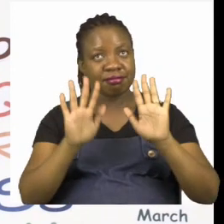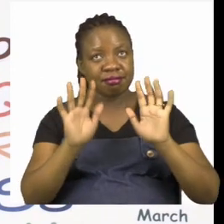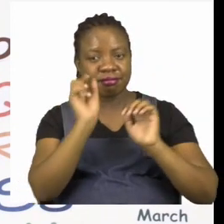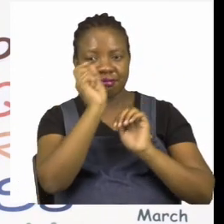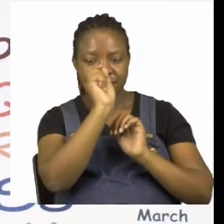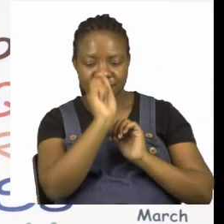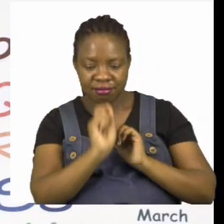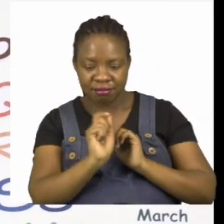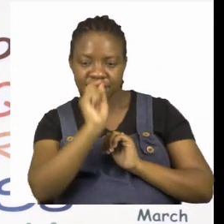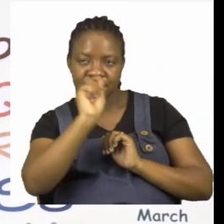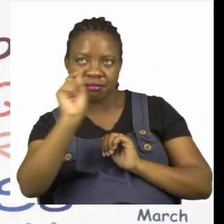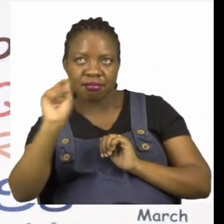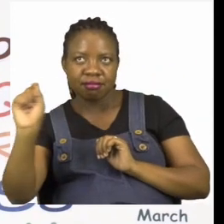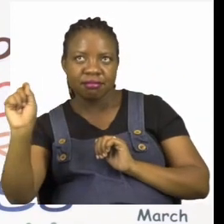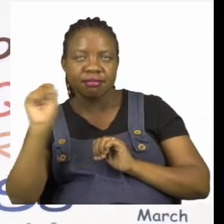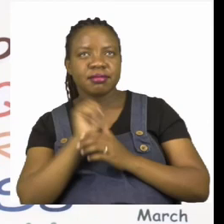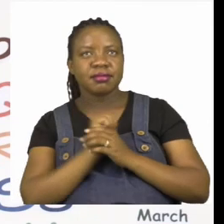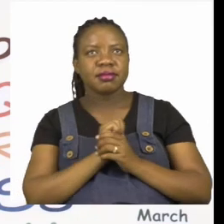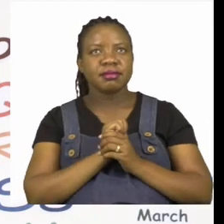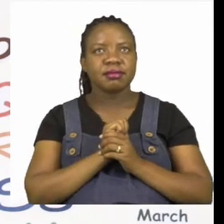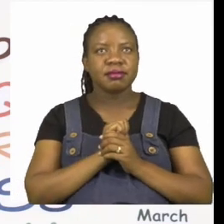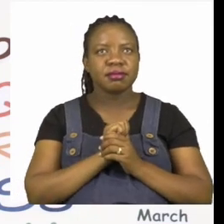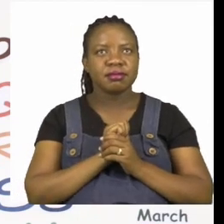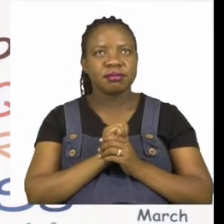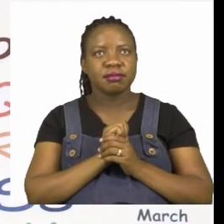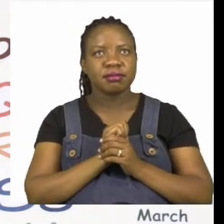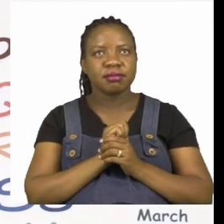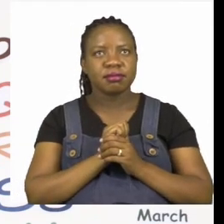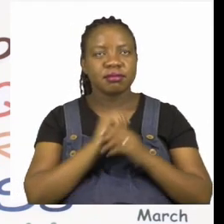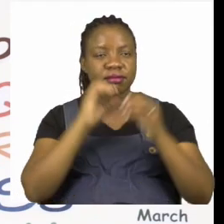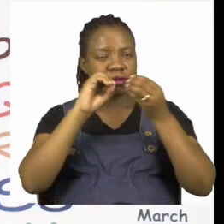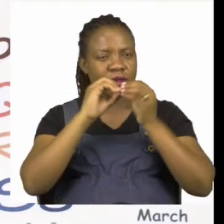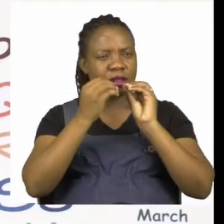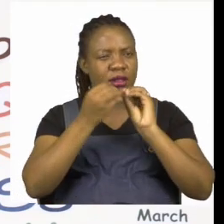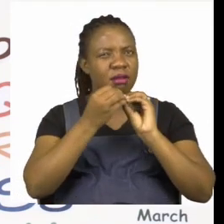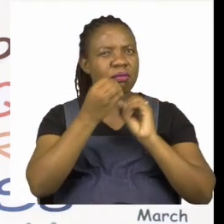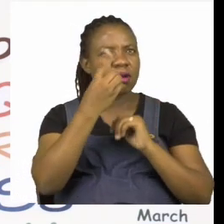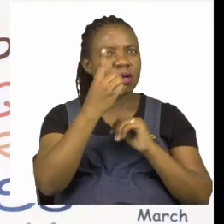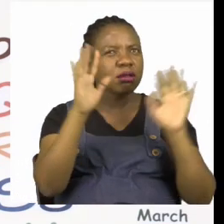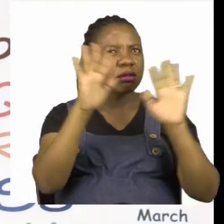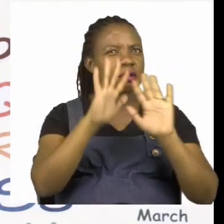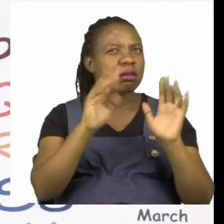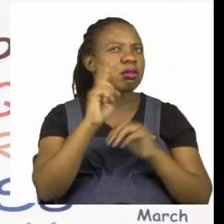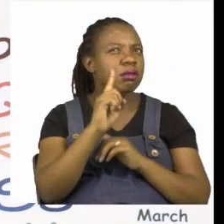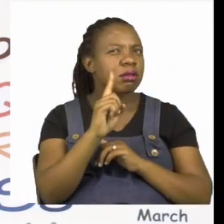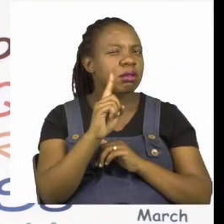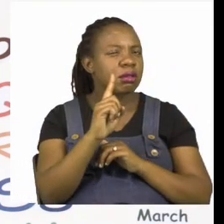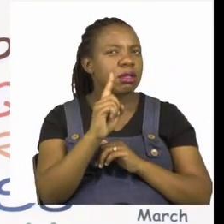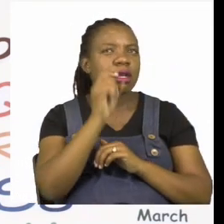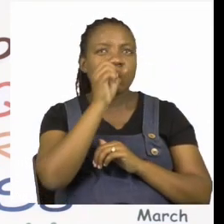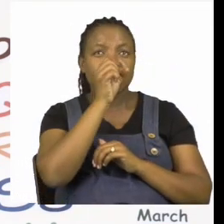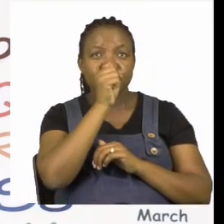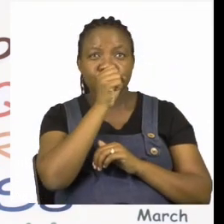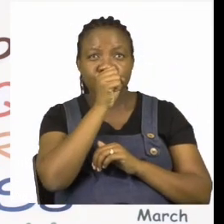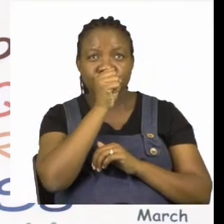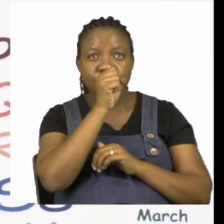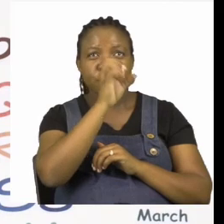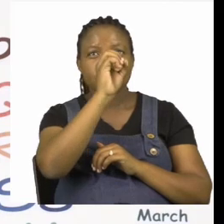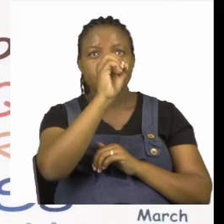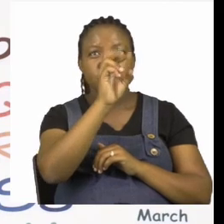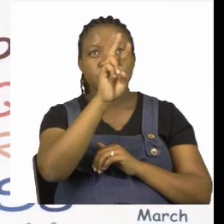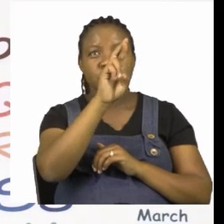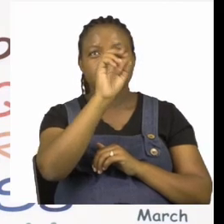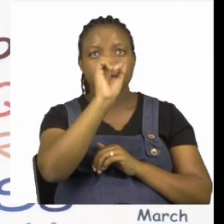see. If you look at orange, the color orange, you will see that it is